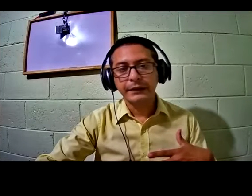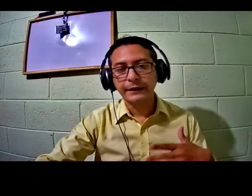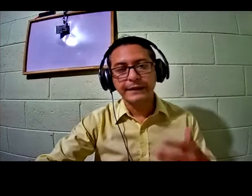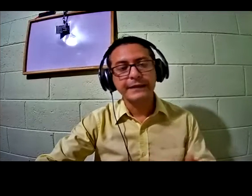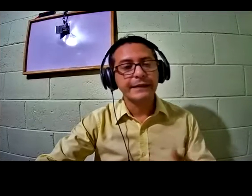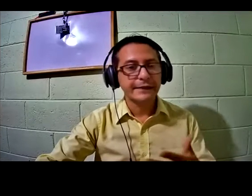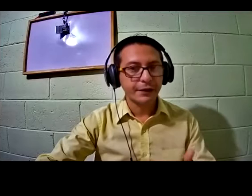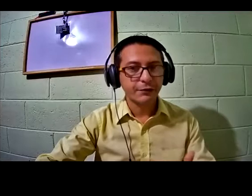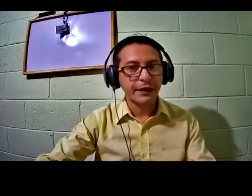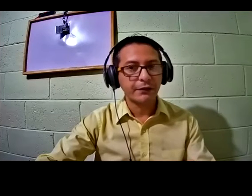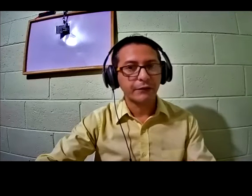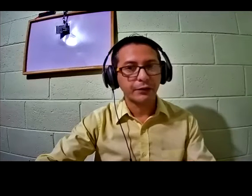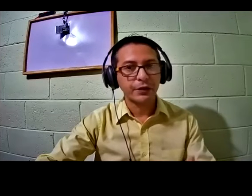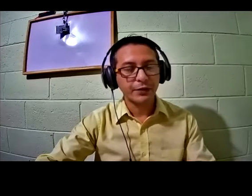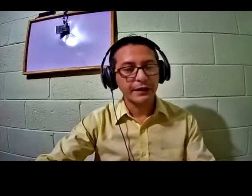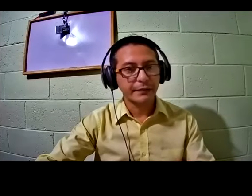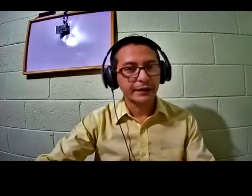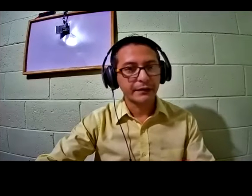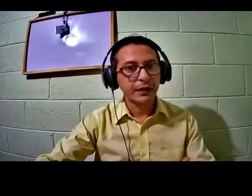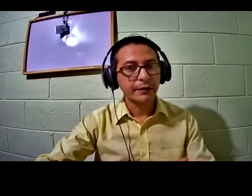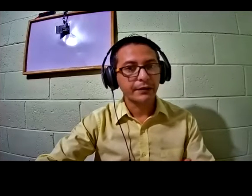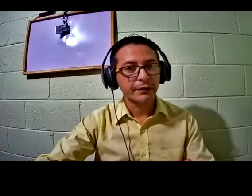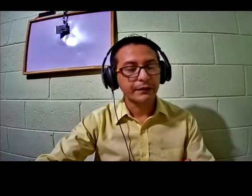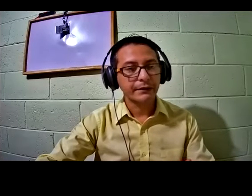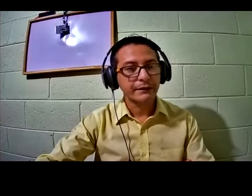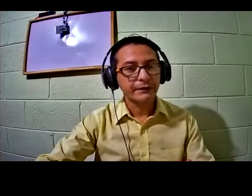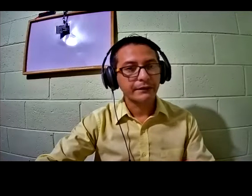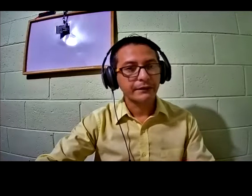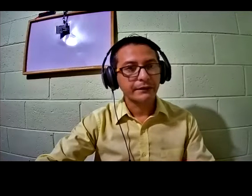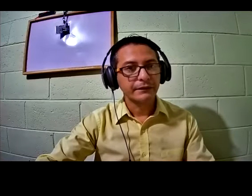And this is the second microphone. Which one is better? ¿Cuál es mejor?